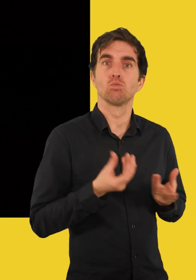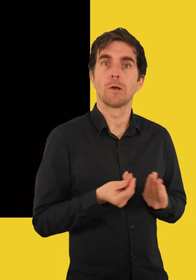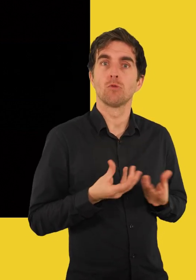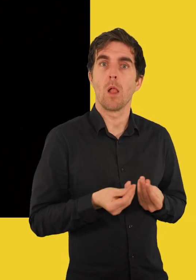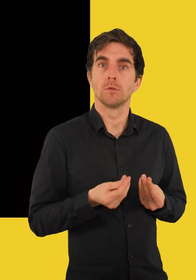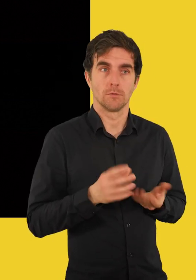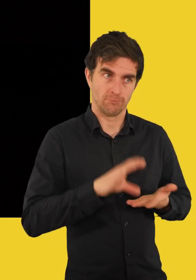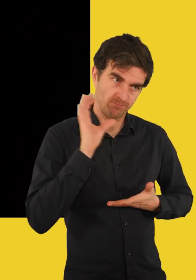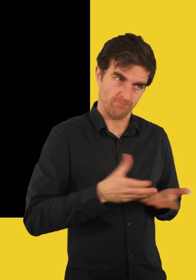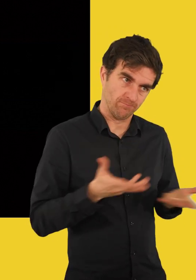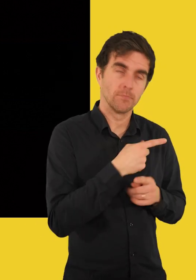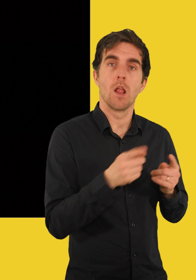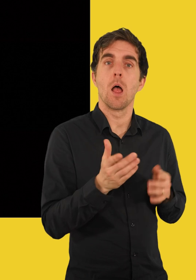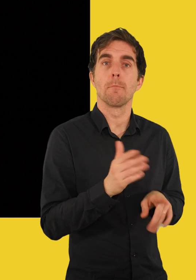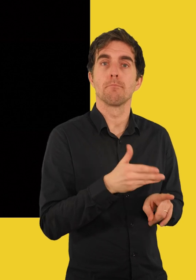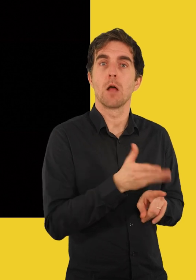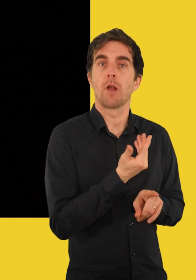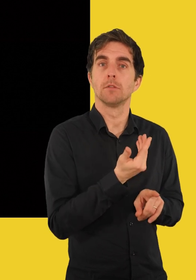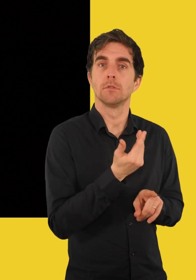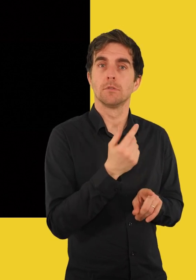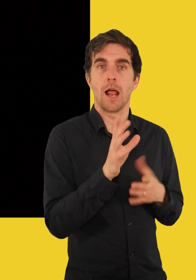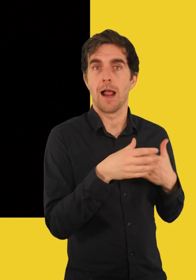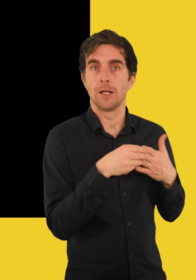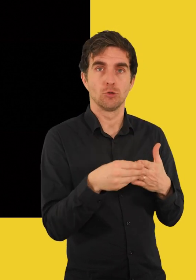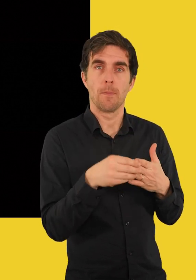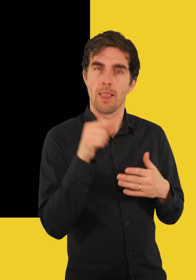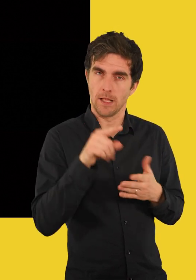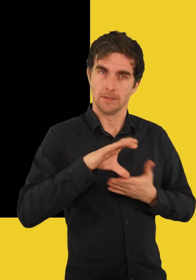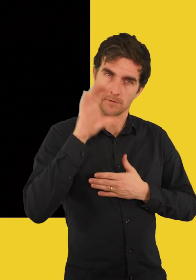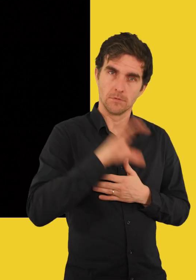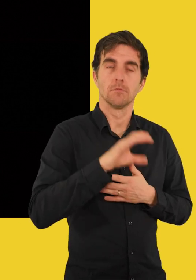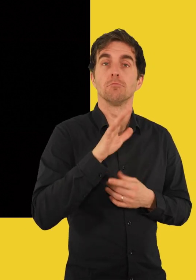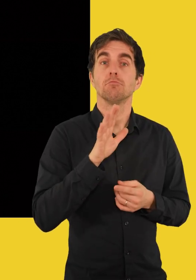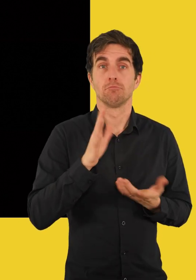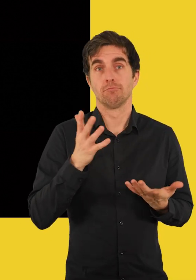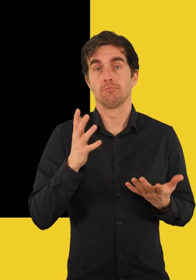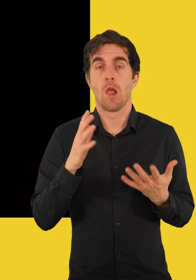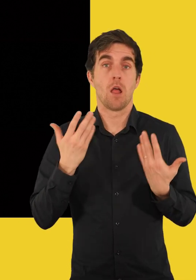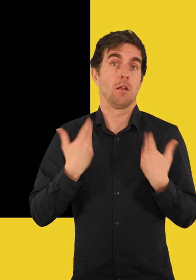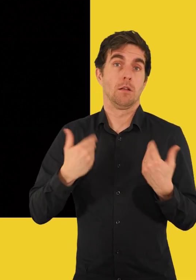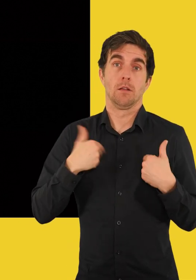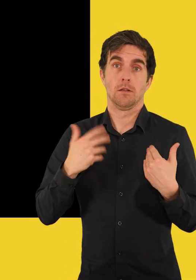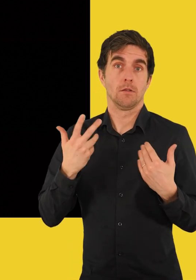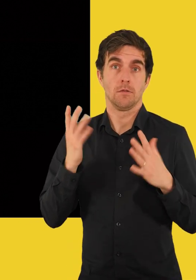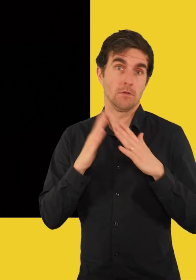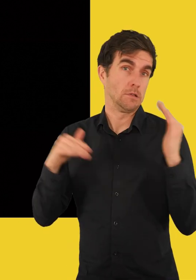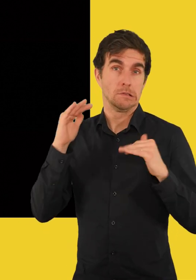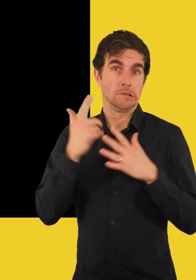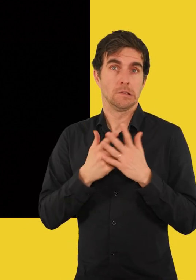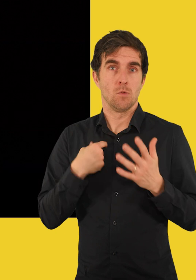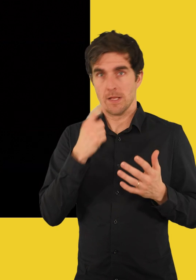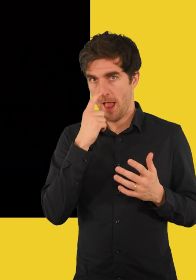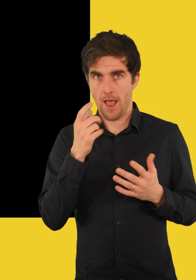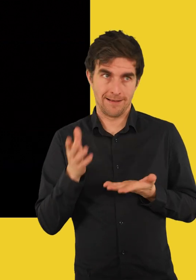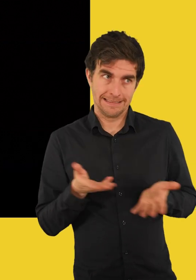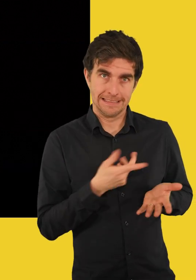resources marginalised leaders, because this is an investment that would plant the seeds of a world wealthy in equity and fairness, where we